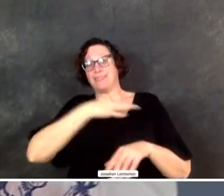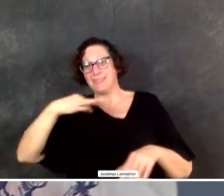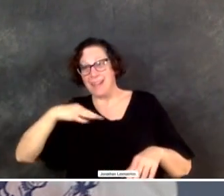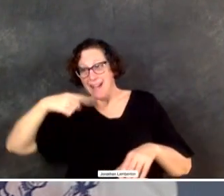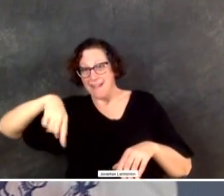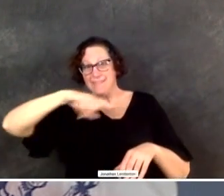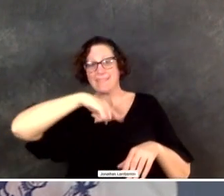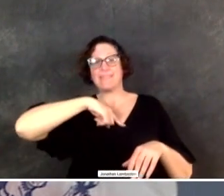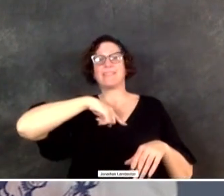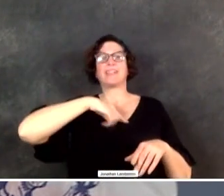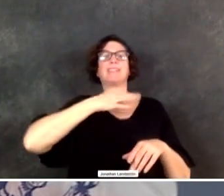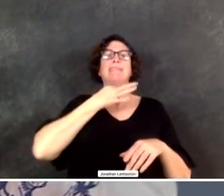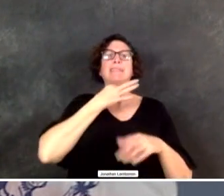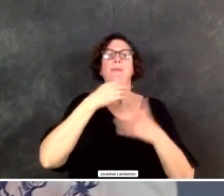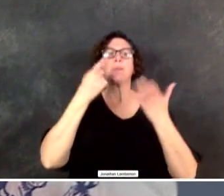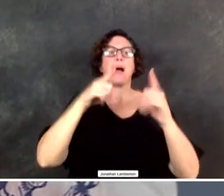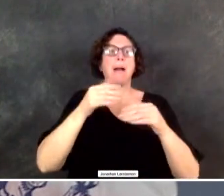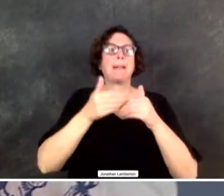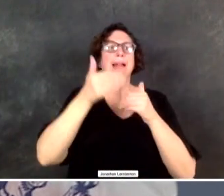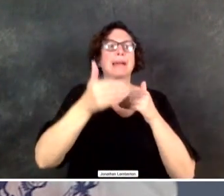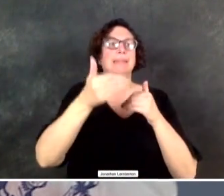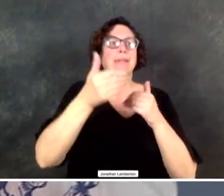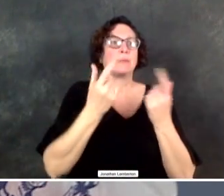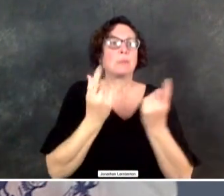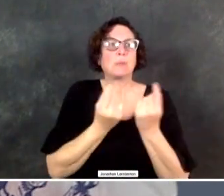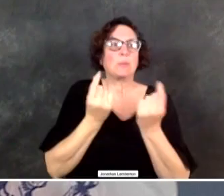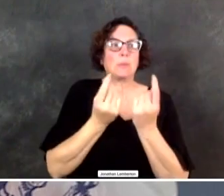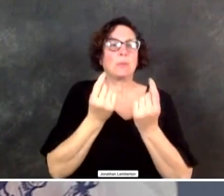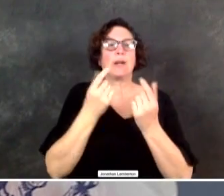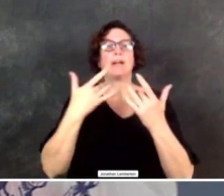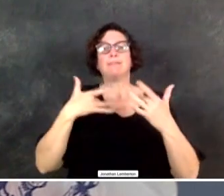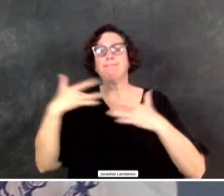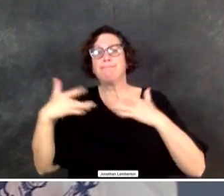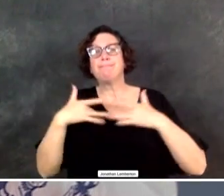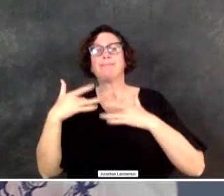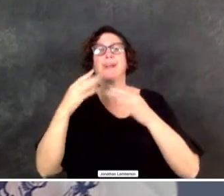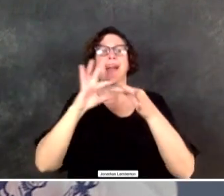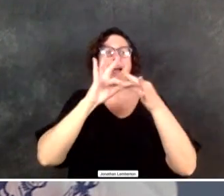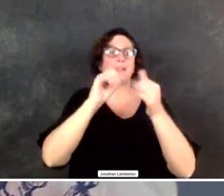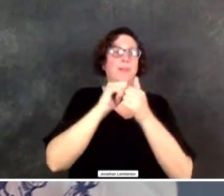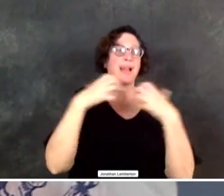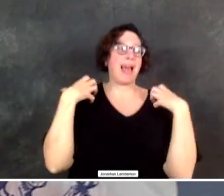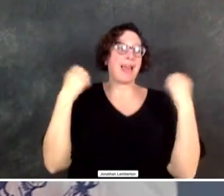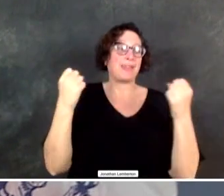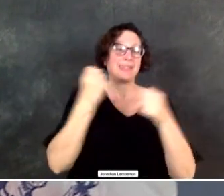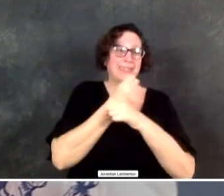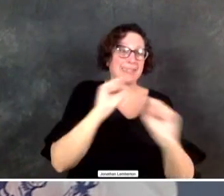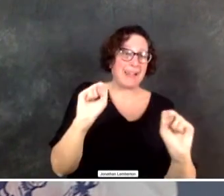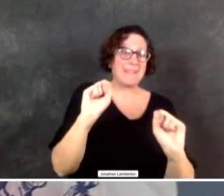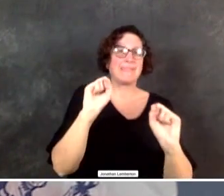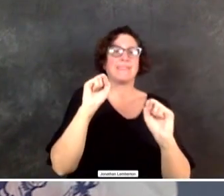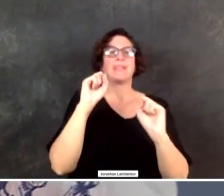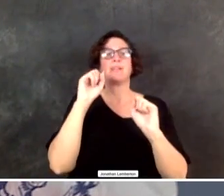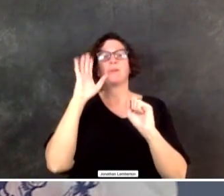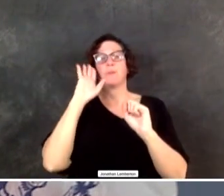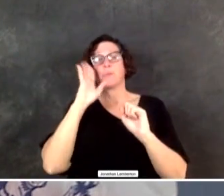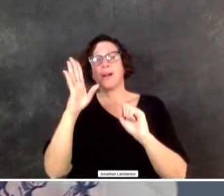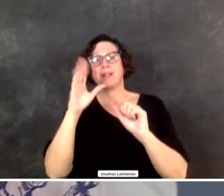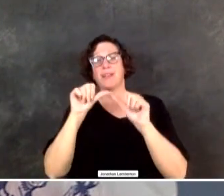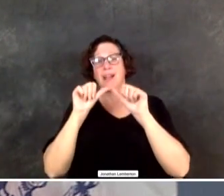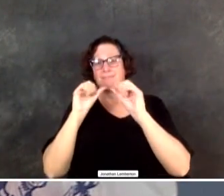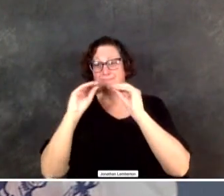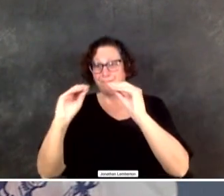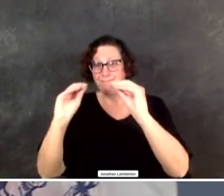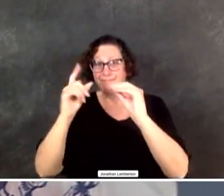next, have been expressing real concerns about health and safety and just about effectiveness, whether they could, if we came back, we could do it effectively and have